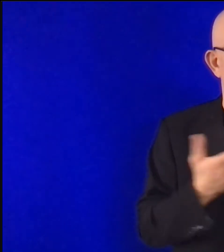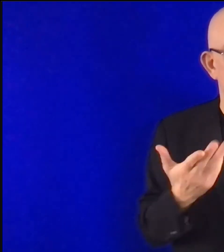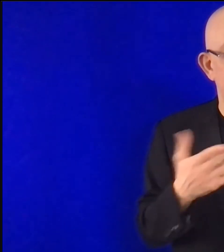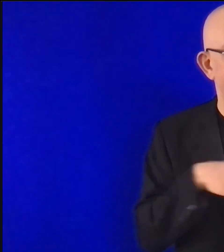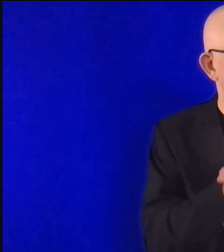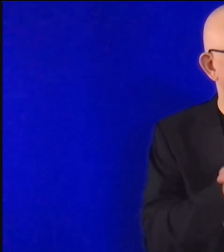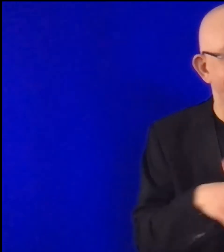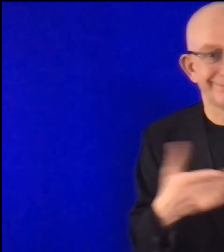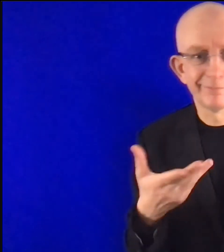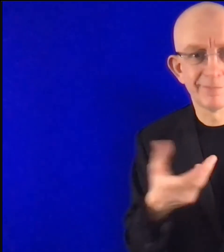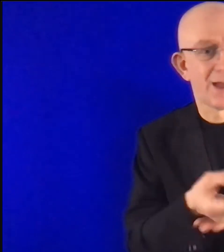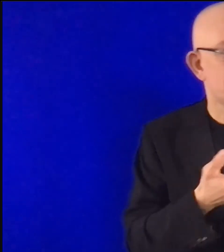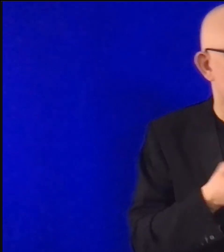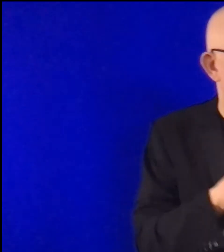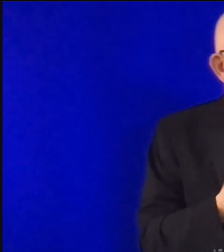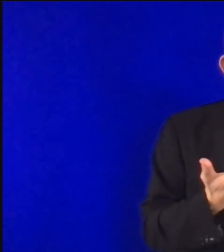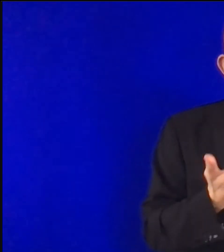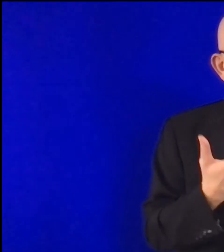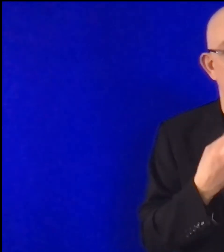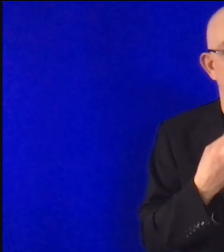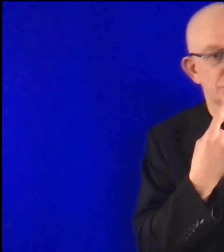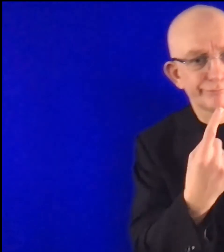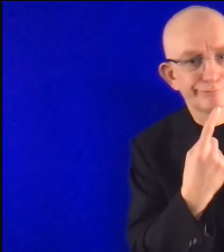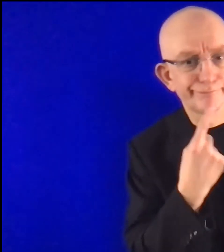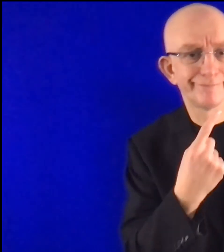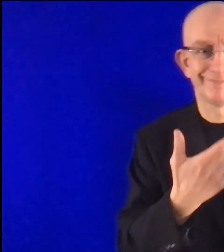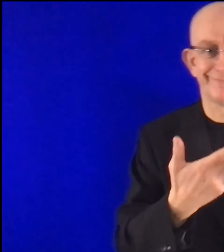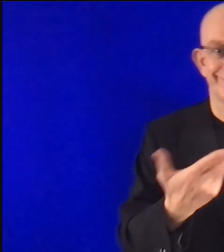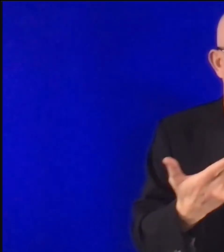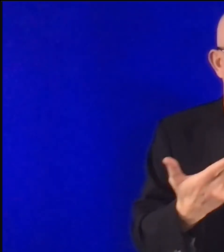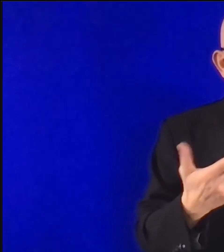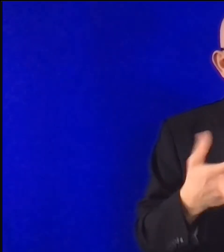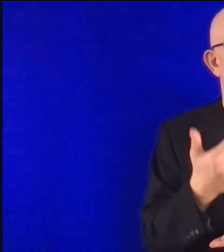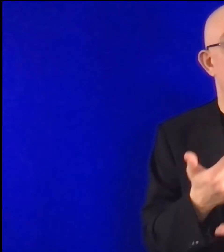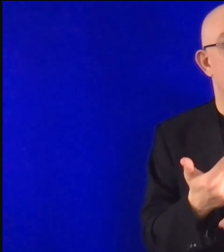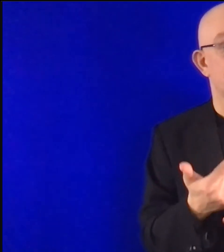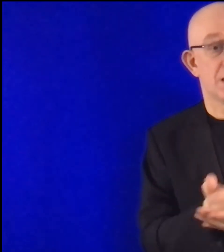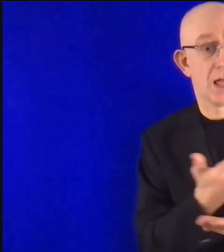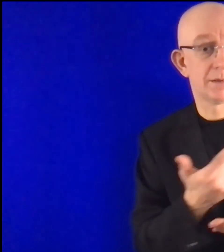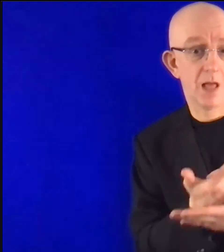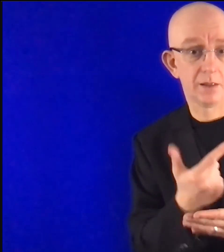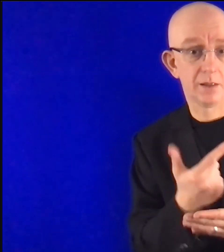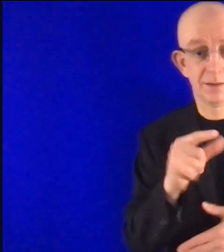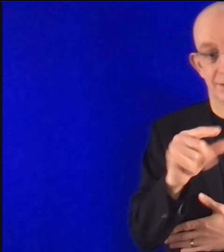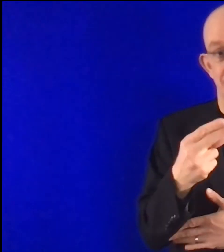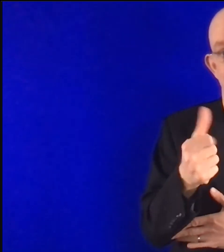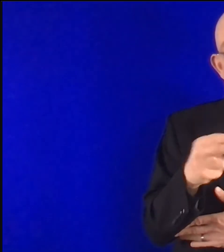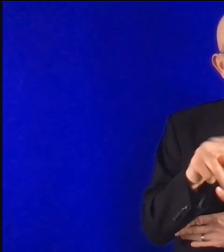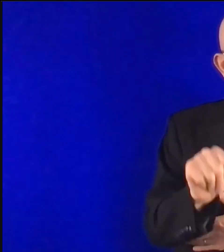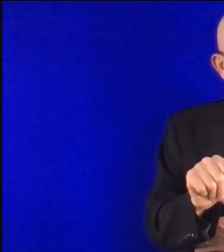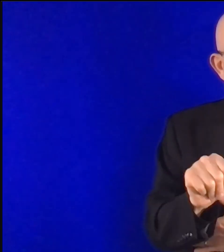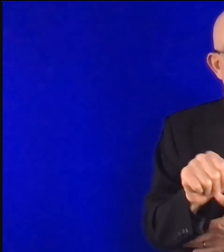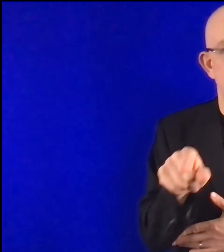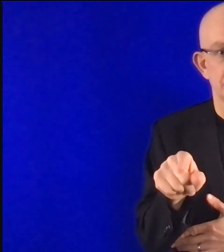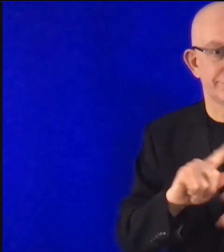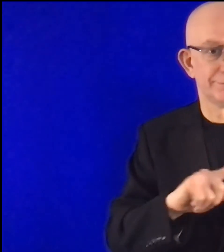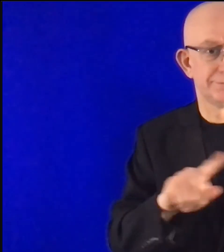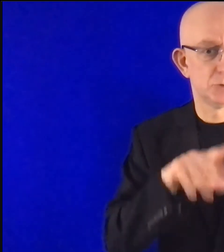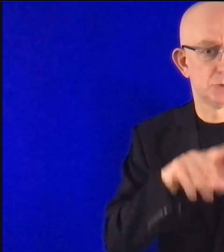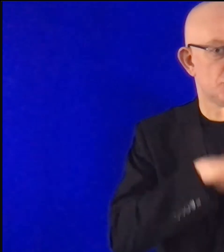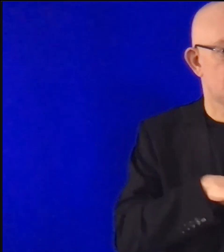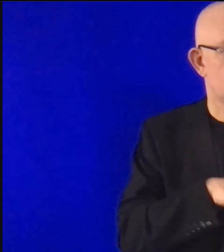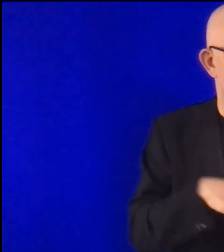that the service will come to my doorstep, but nobody is coming to my doorstep, and I am not getting any further information whom to approach